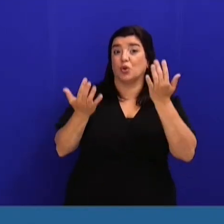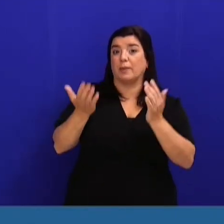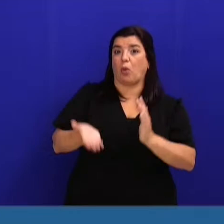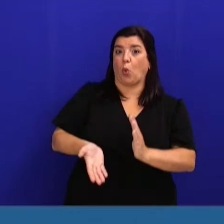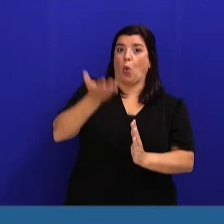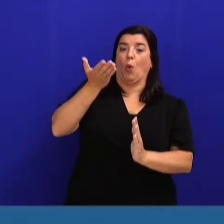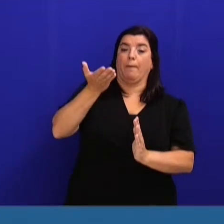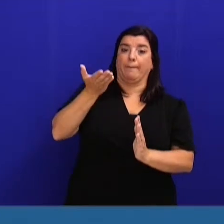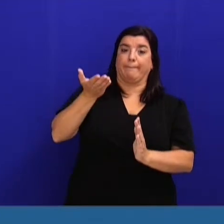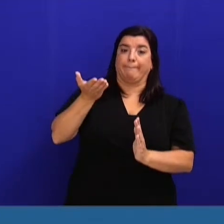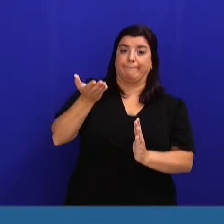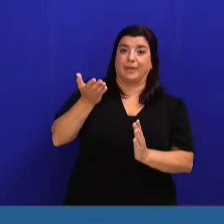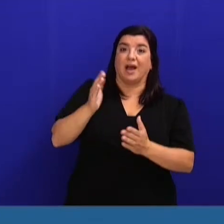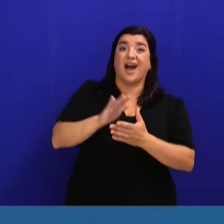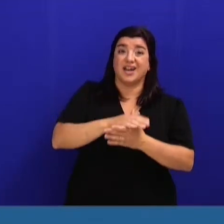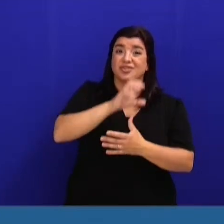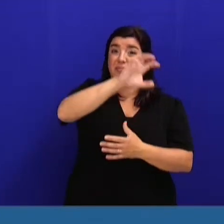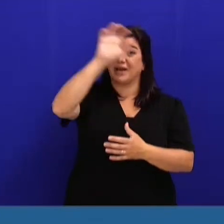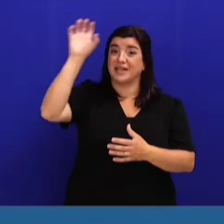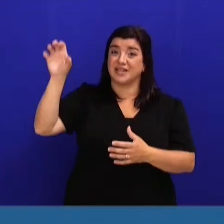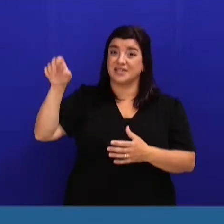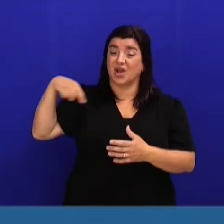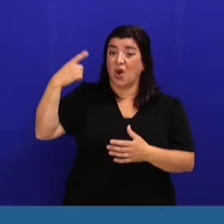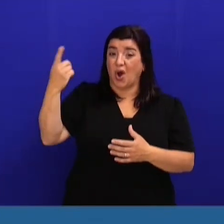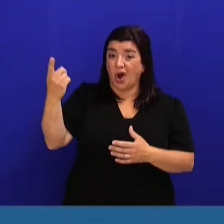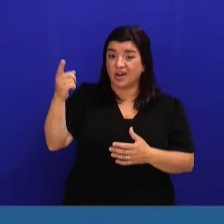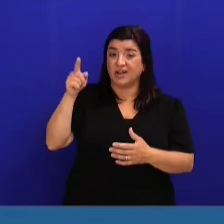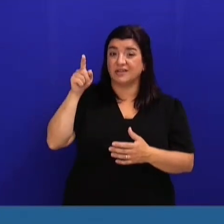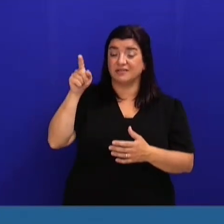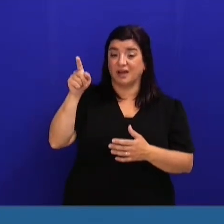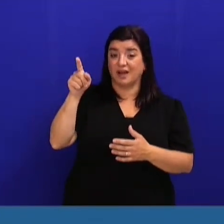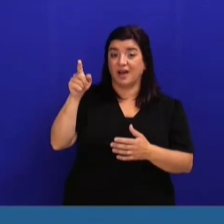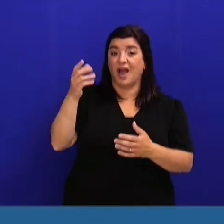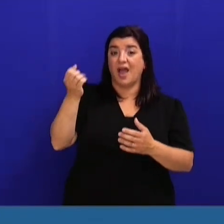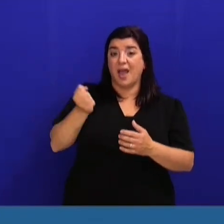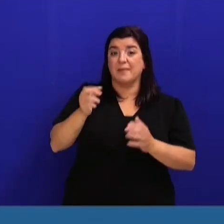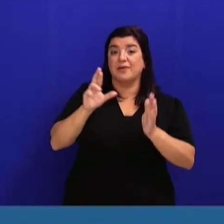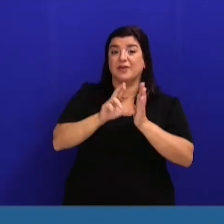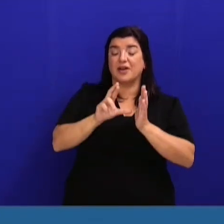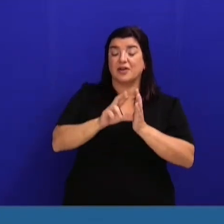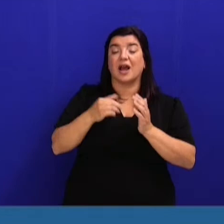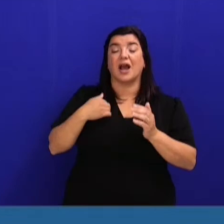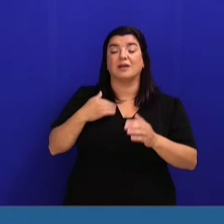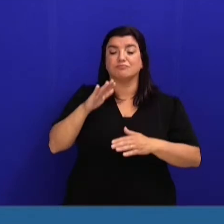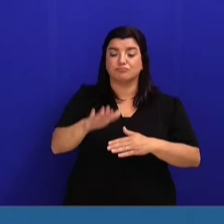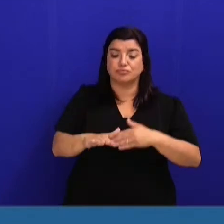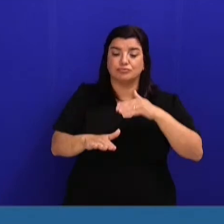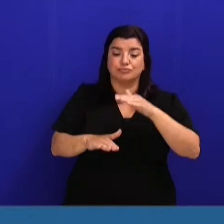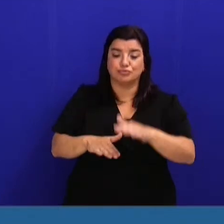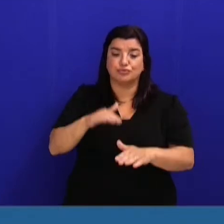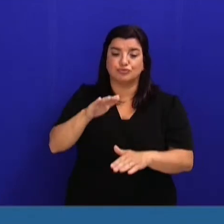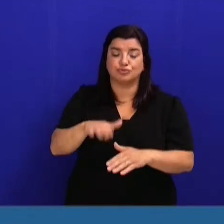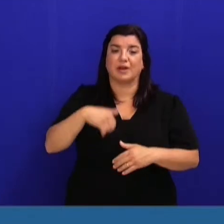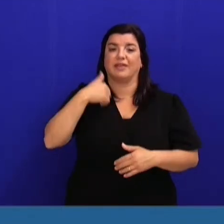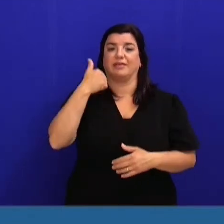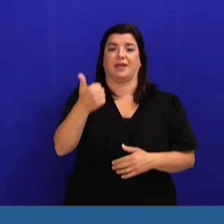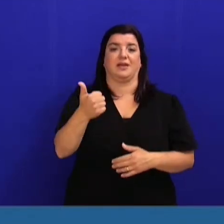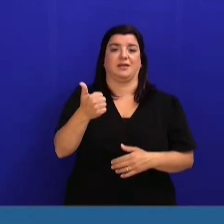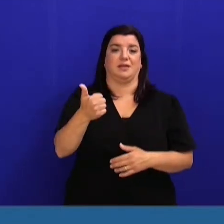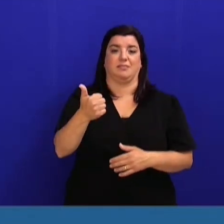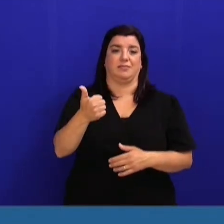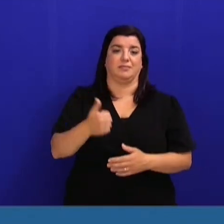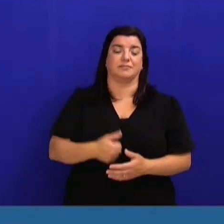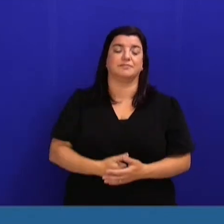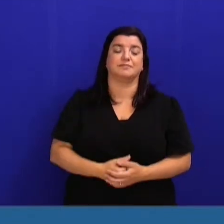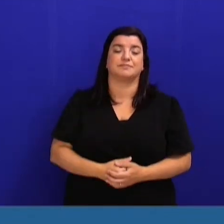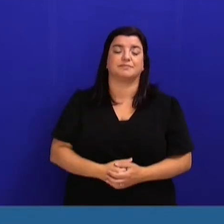bħalma qegħdin naraw pajjiżi oħrajn ikun hemm restrizzjonijiet u la sejrin dejjem tajjeb bir-responsabilità ta' kulħadd aħna nibqgħu għaddejjin hekk